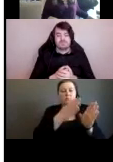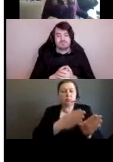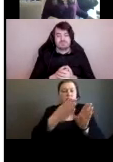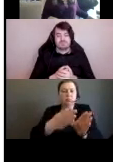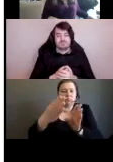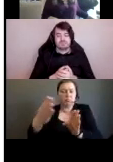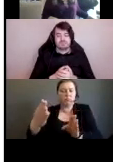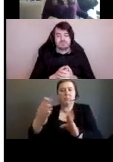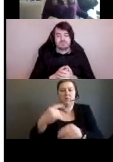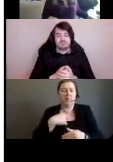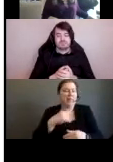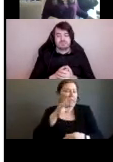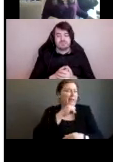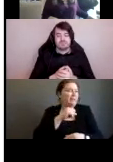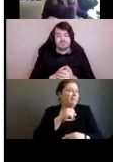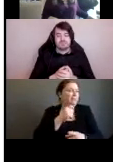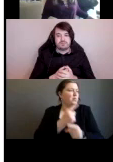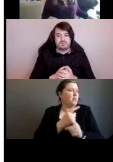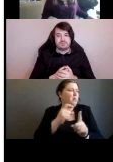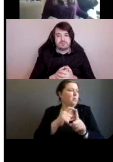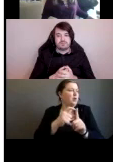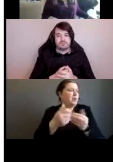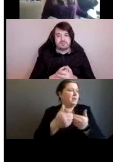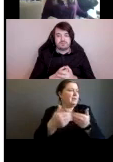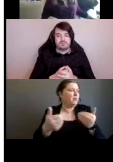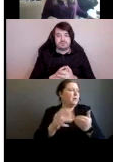separated. That's not the right word, but people will be